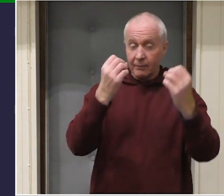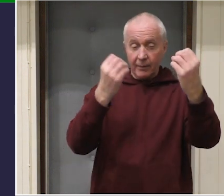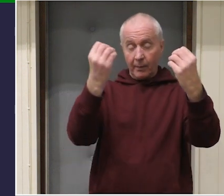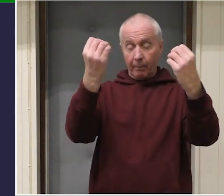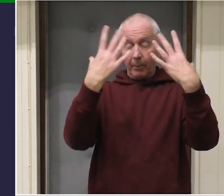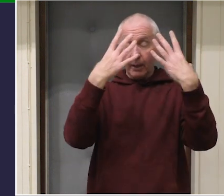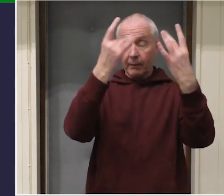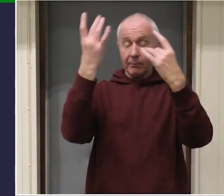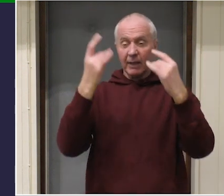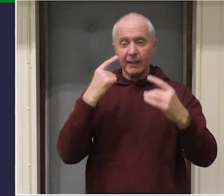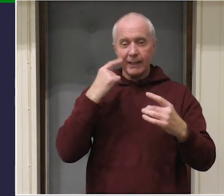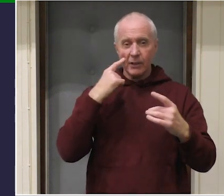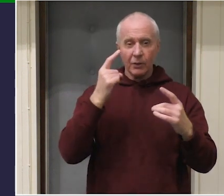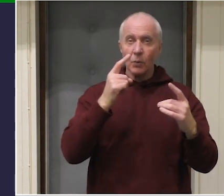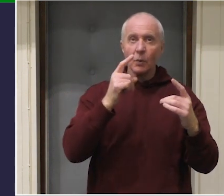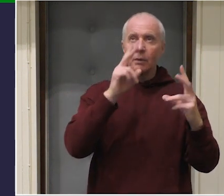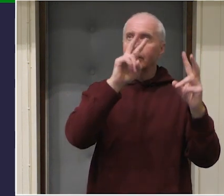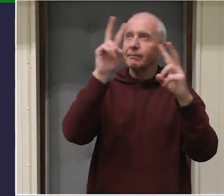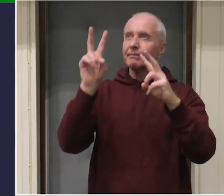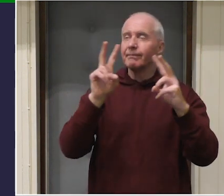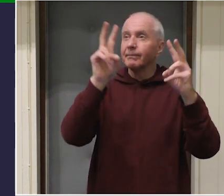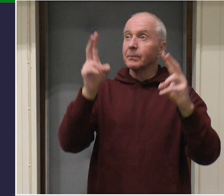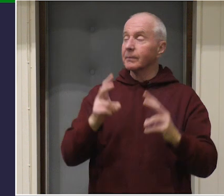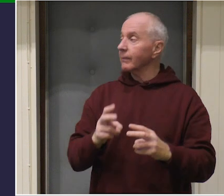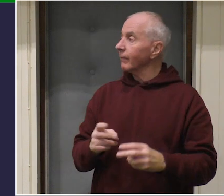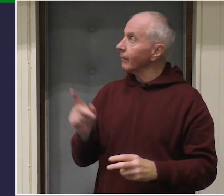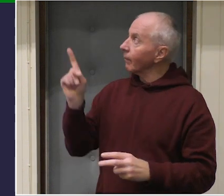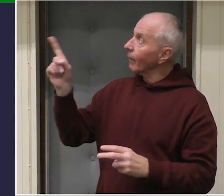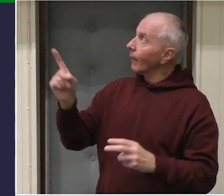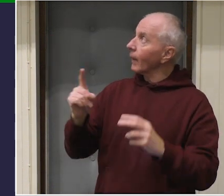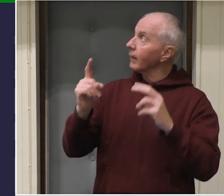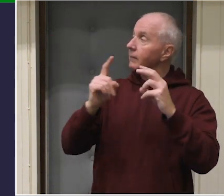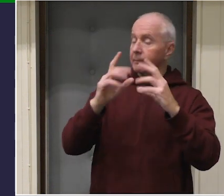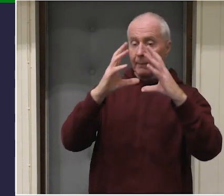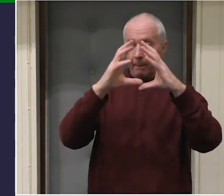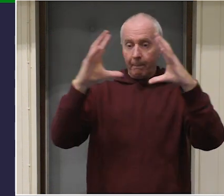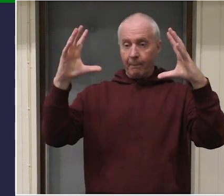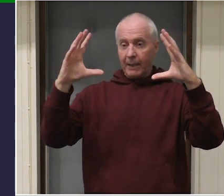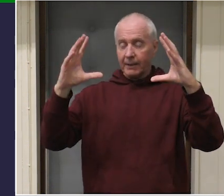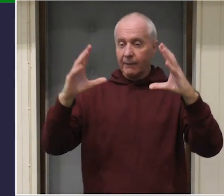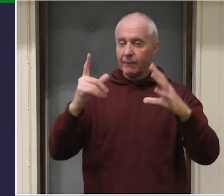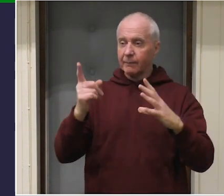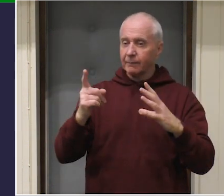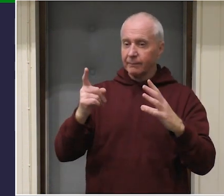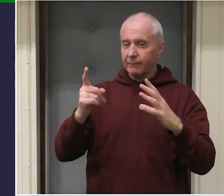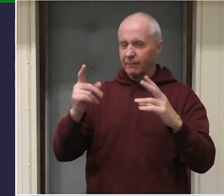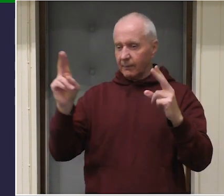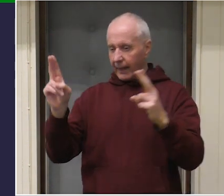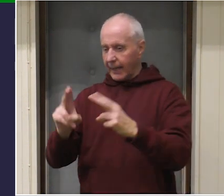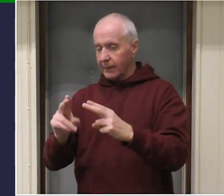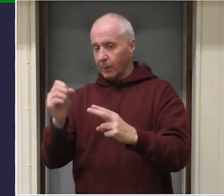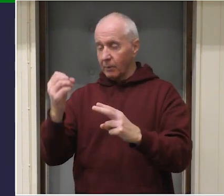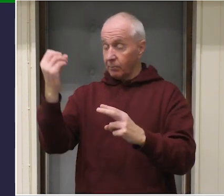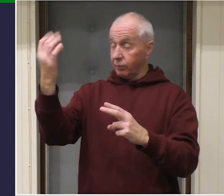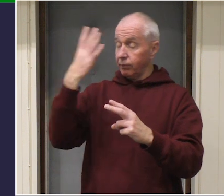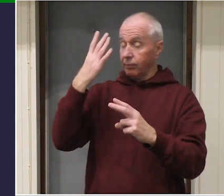they are easy to study. If you look at massive stars up here, they are much less common, but they're very bright, and they're